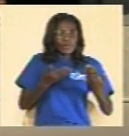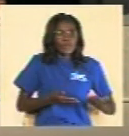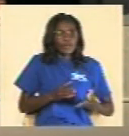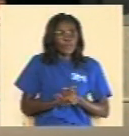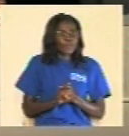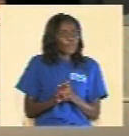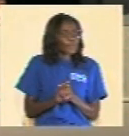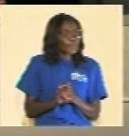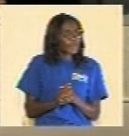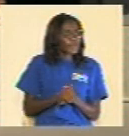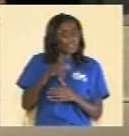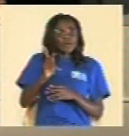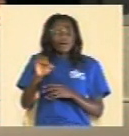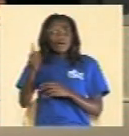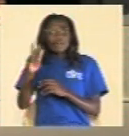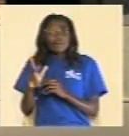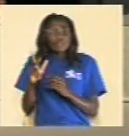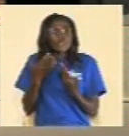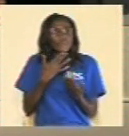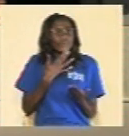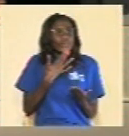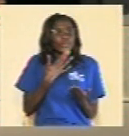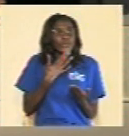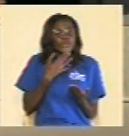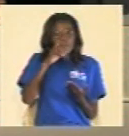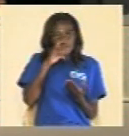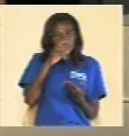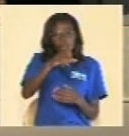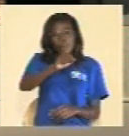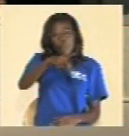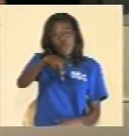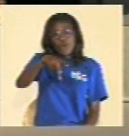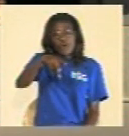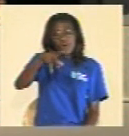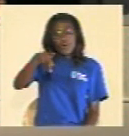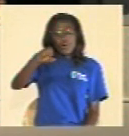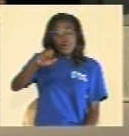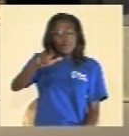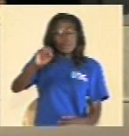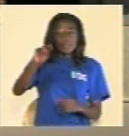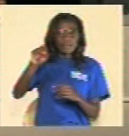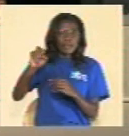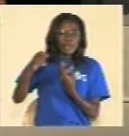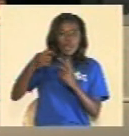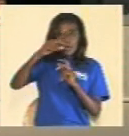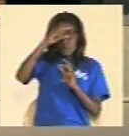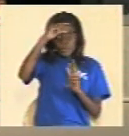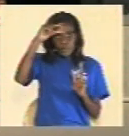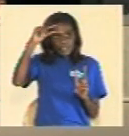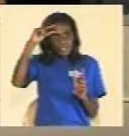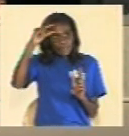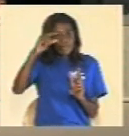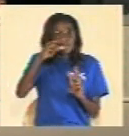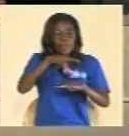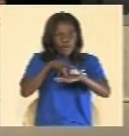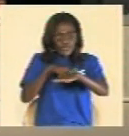program. I'm also joining by Sister Apronia Aces, who is also the skin nurse, of course, at the dermatology clinic